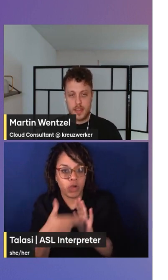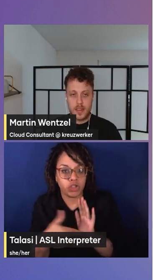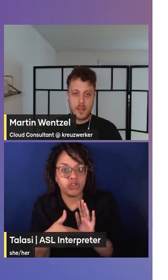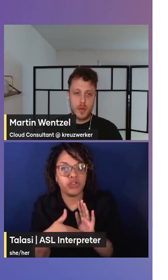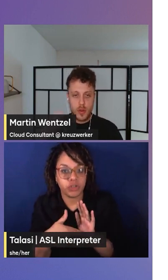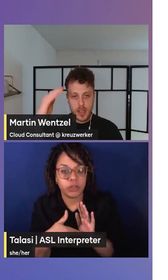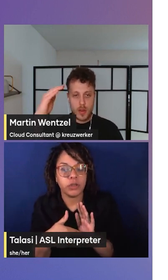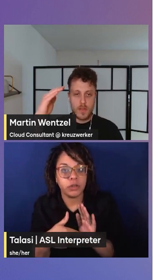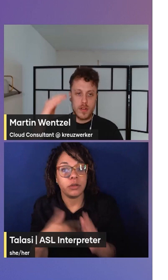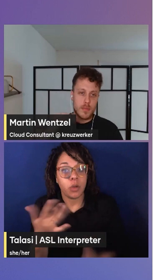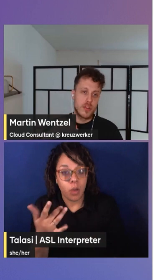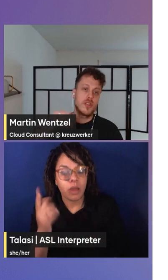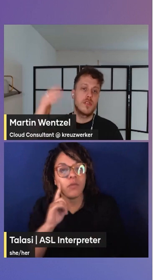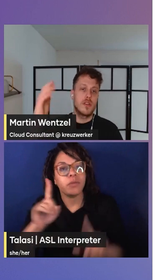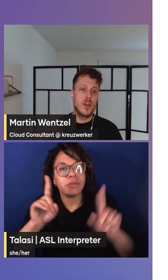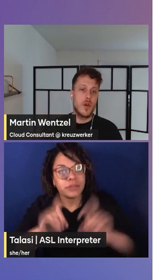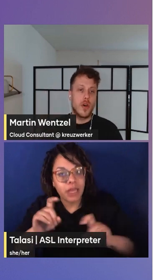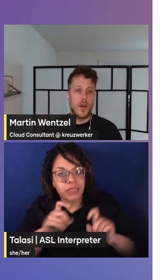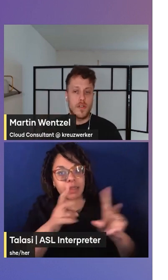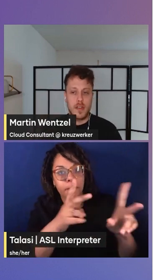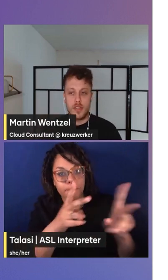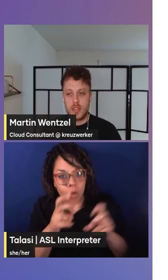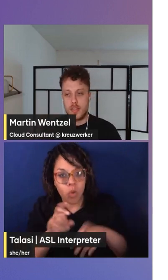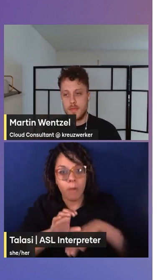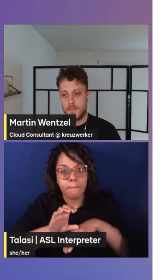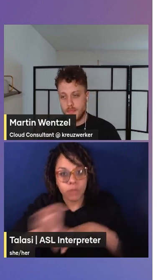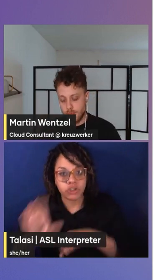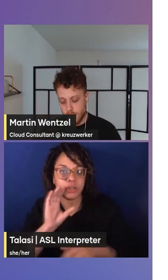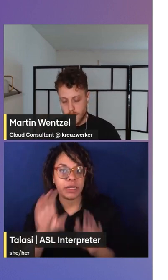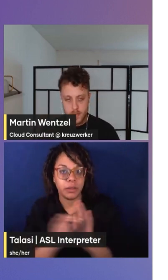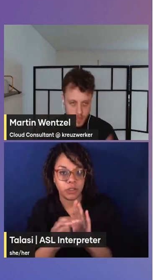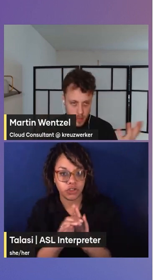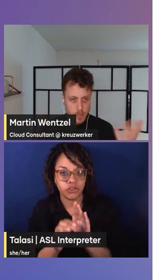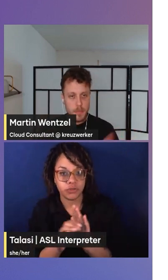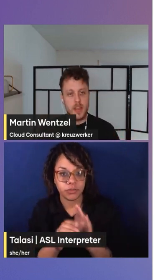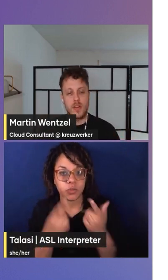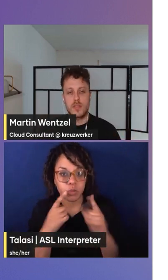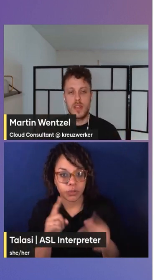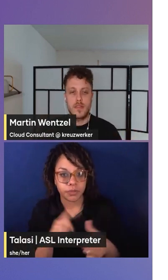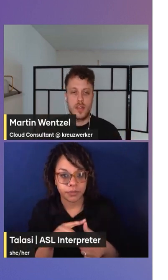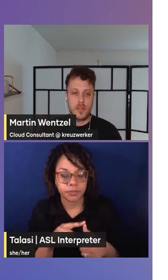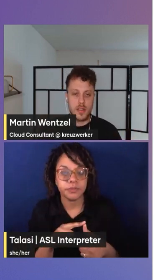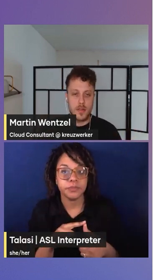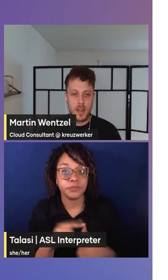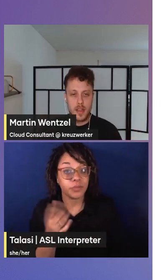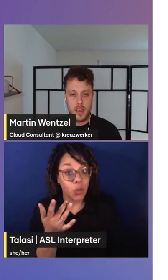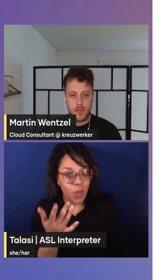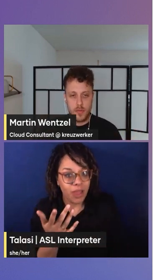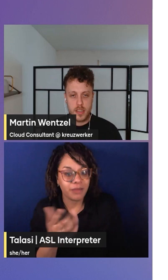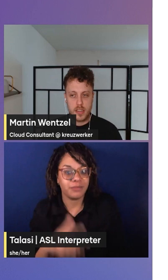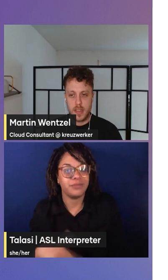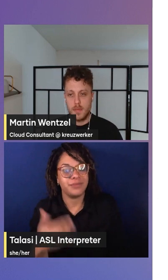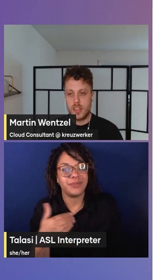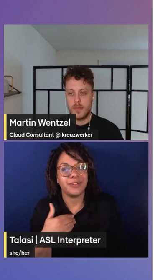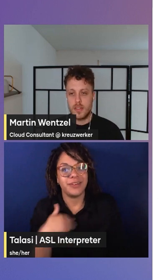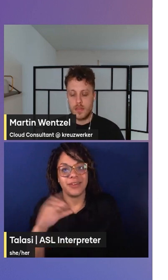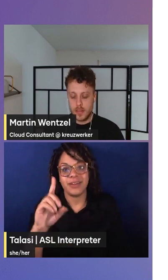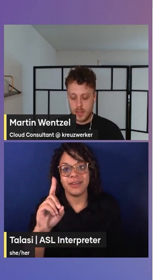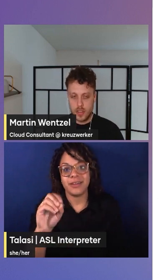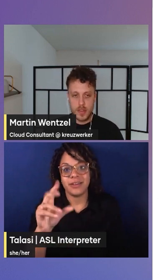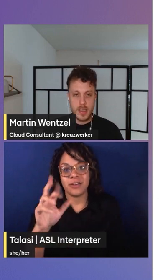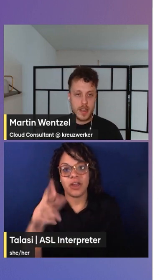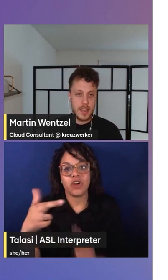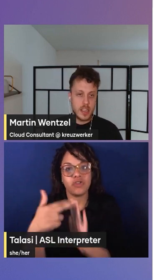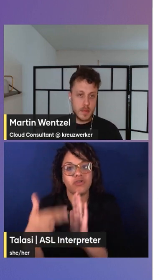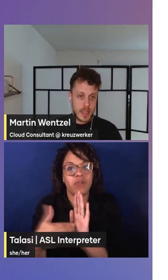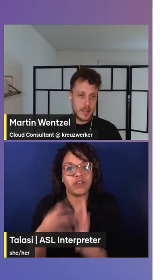to test the pulling of and pushing of images, because we have the Docker registry image resource.